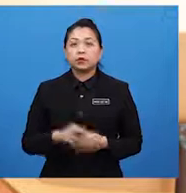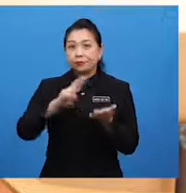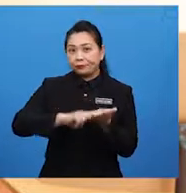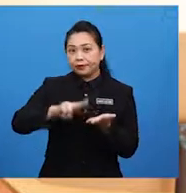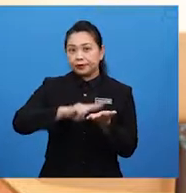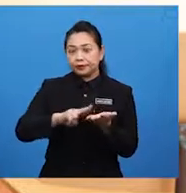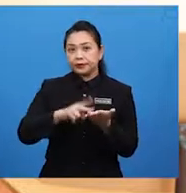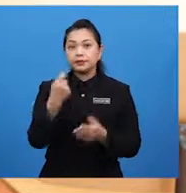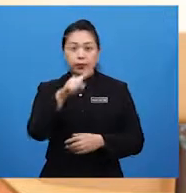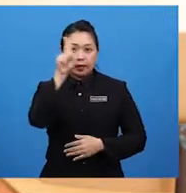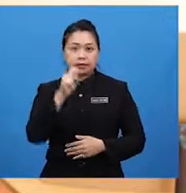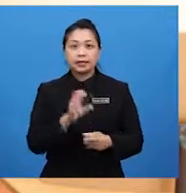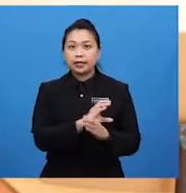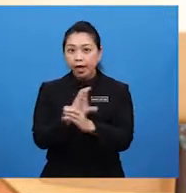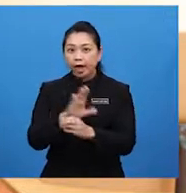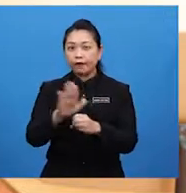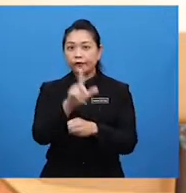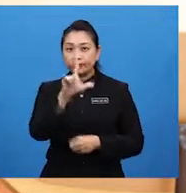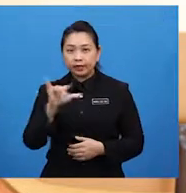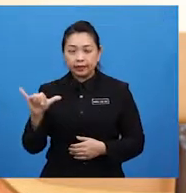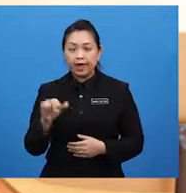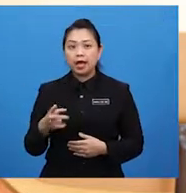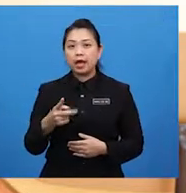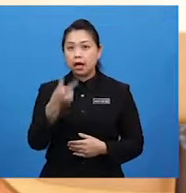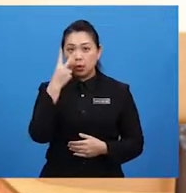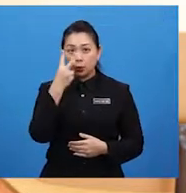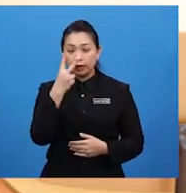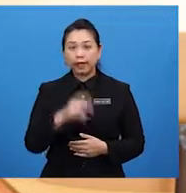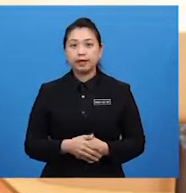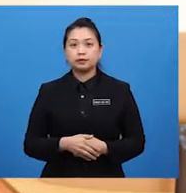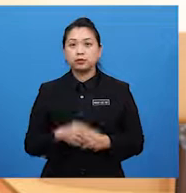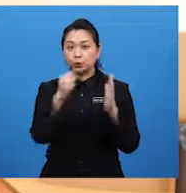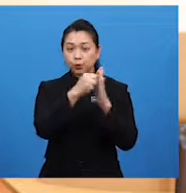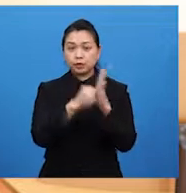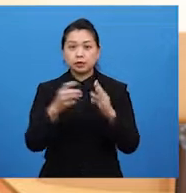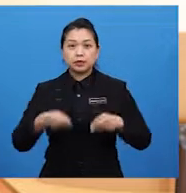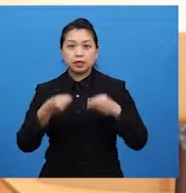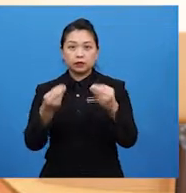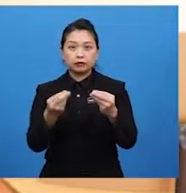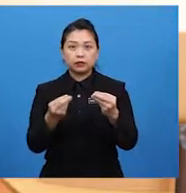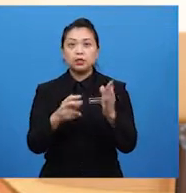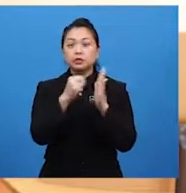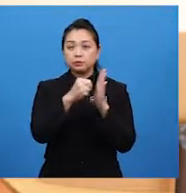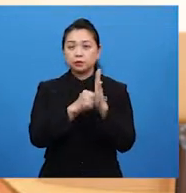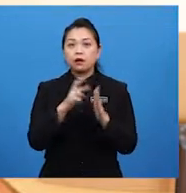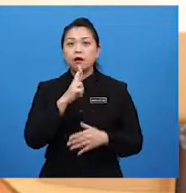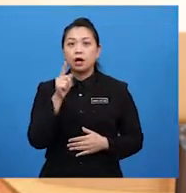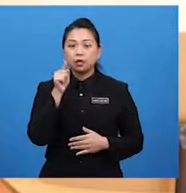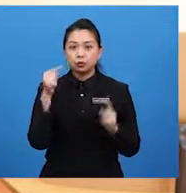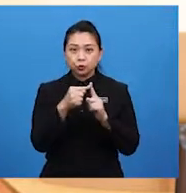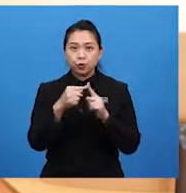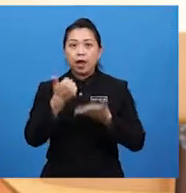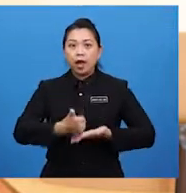question carefully and look at the notes given. The notes are to help you